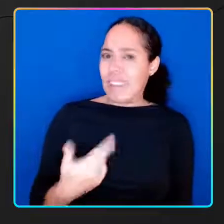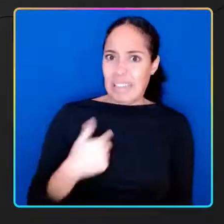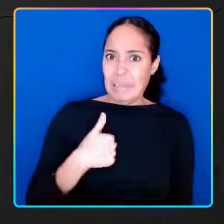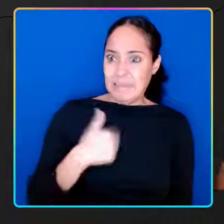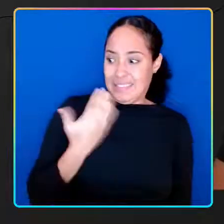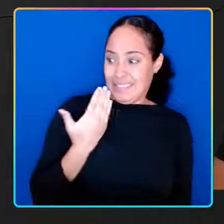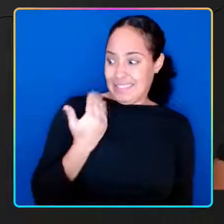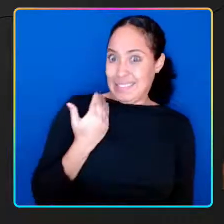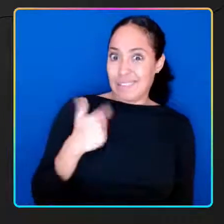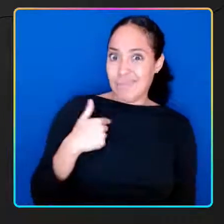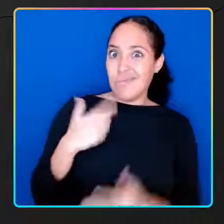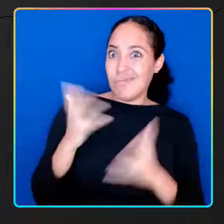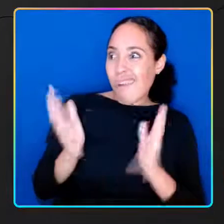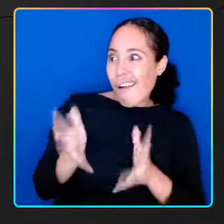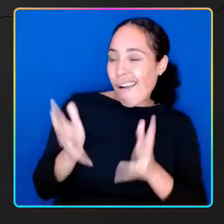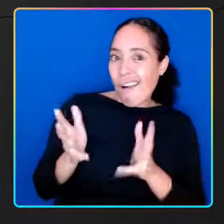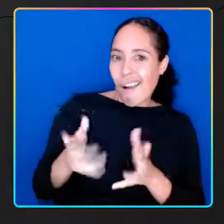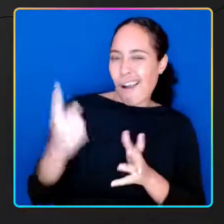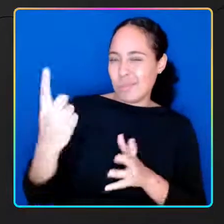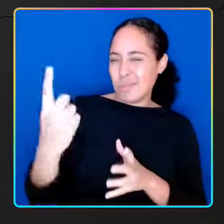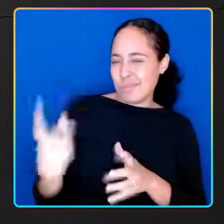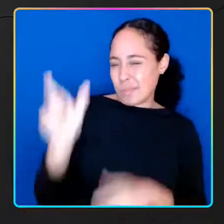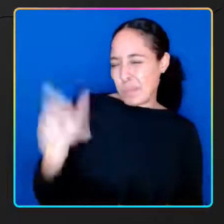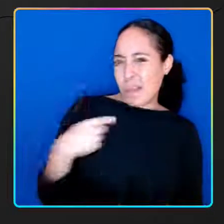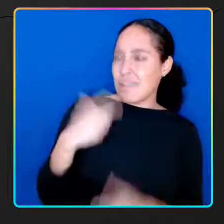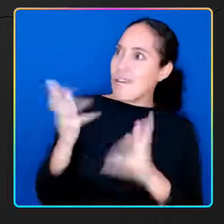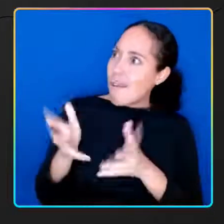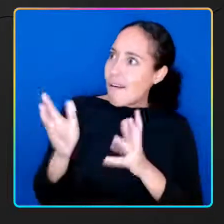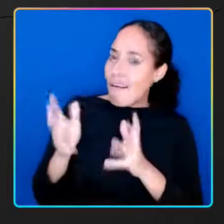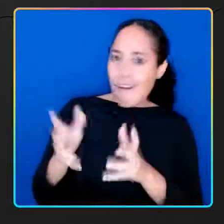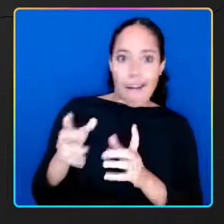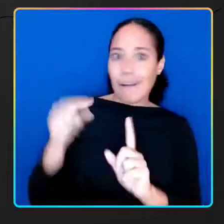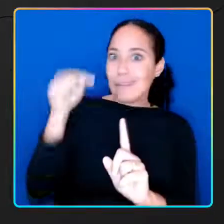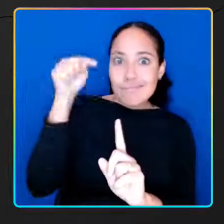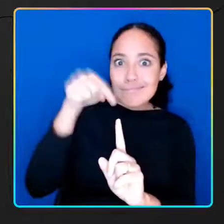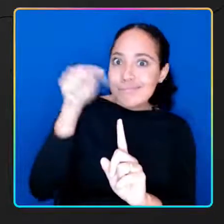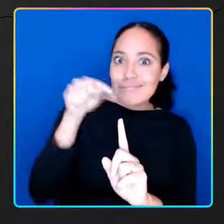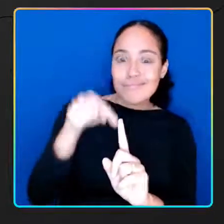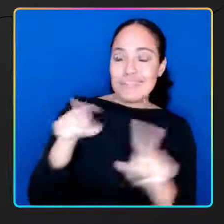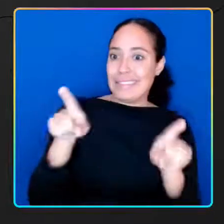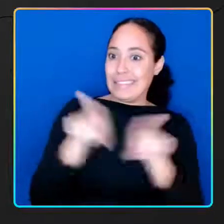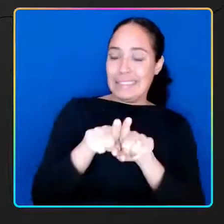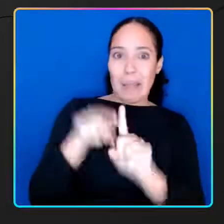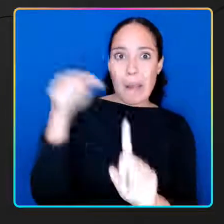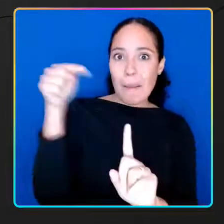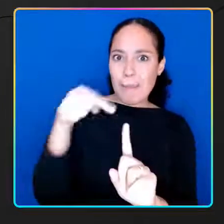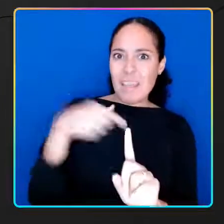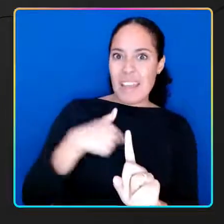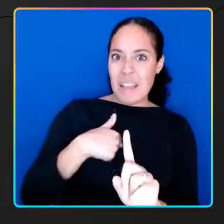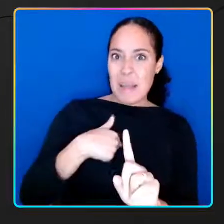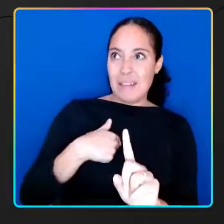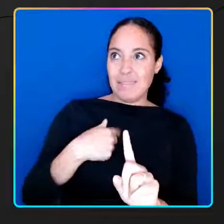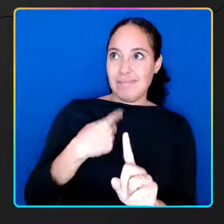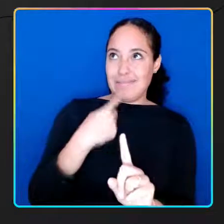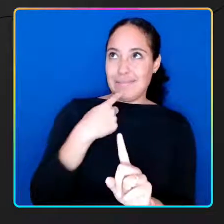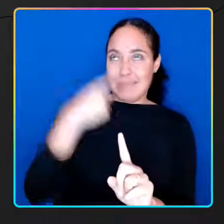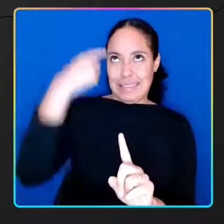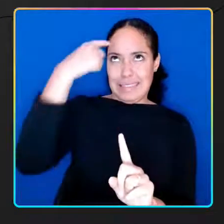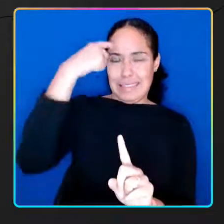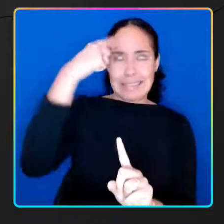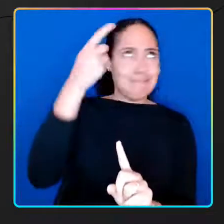literally yesterday, and I said the same thing. I was like, I always have that thing where I'm like, what if I build